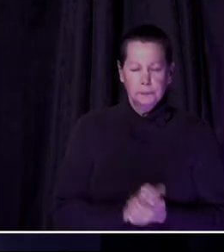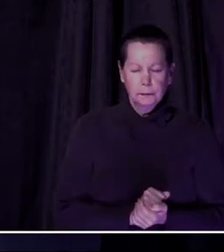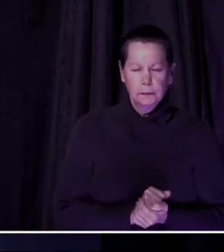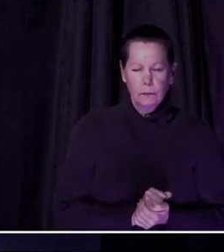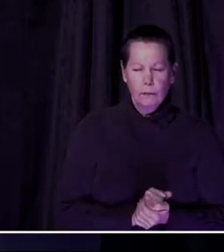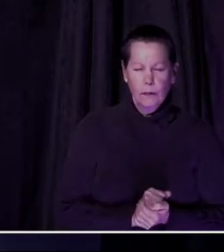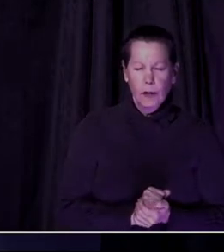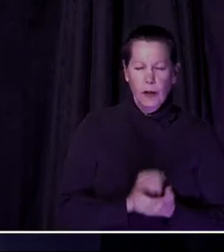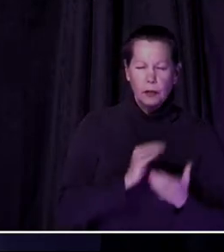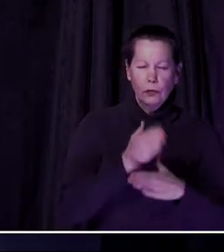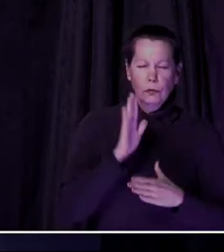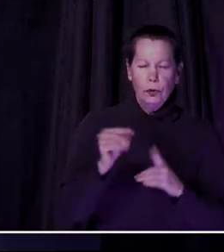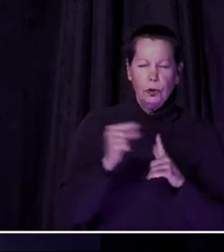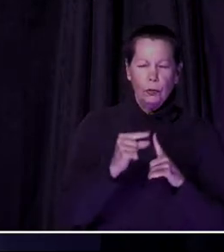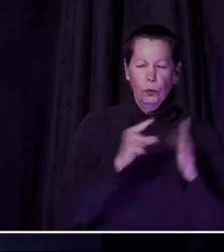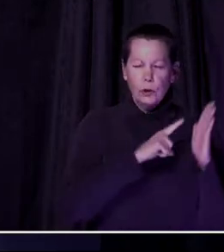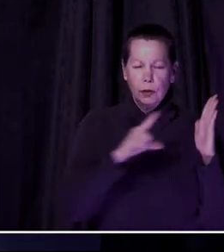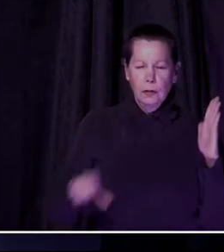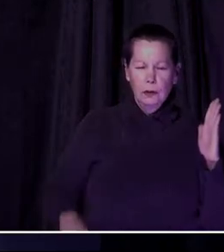Through your word, Lord.